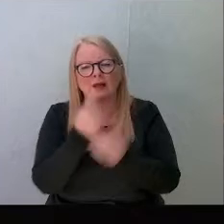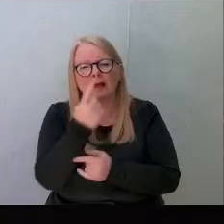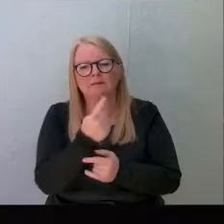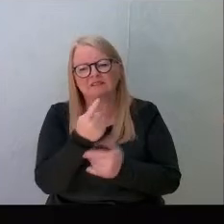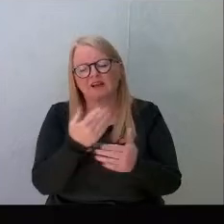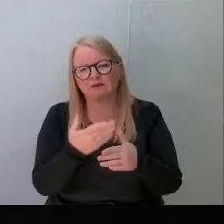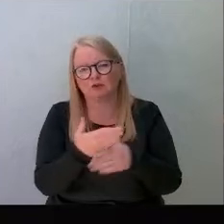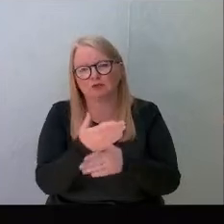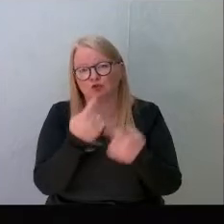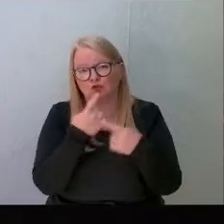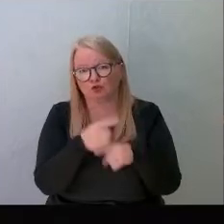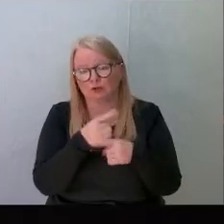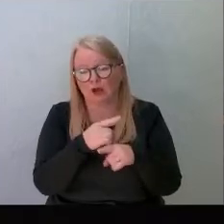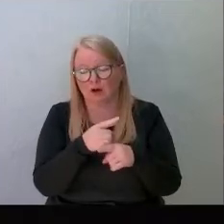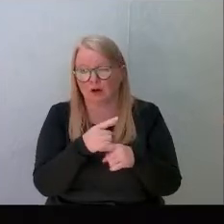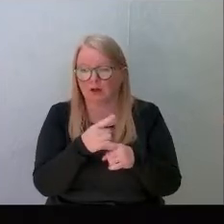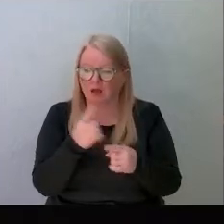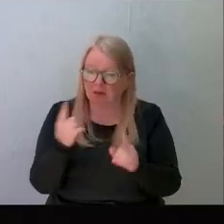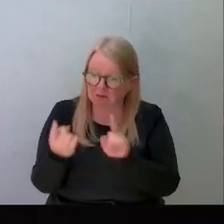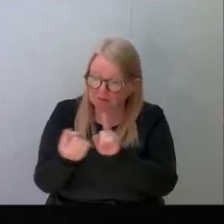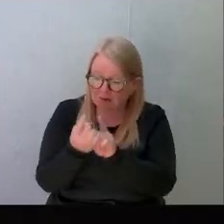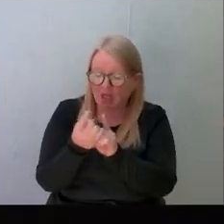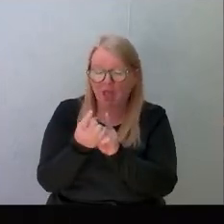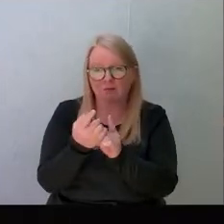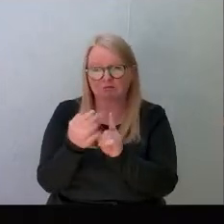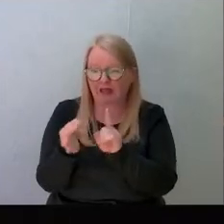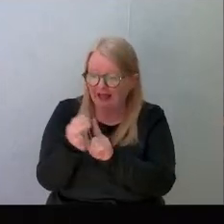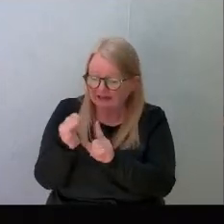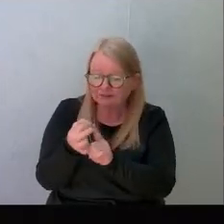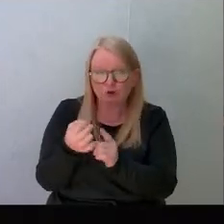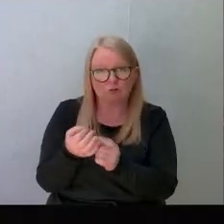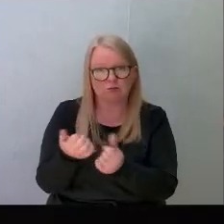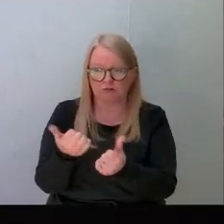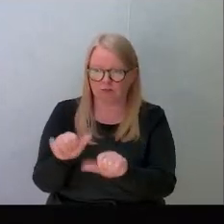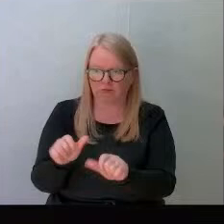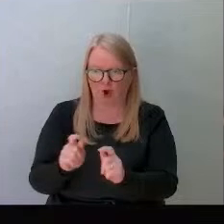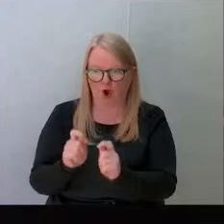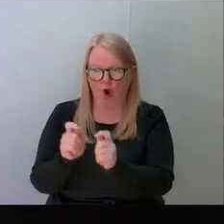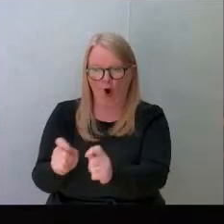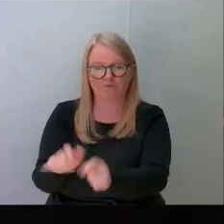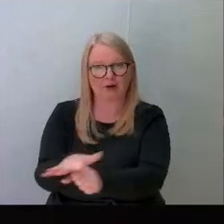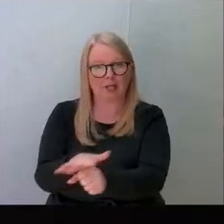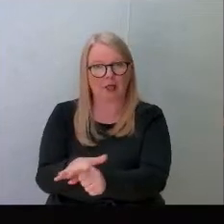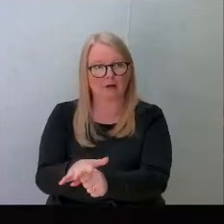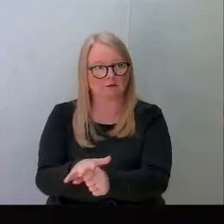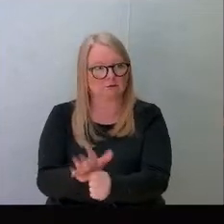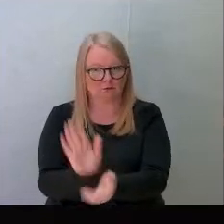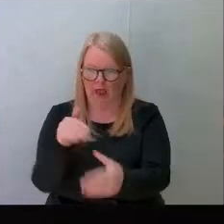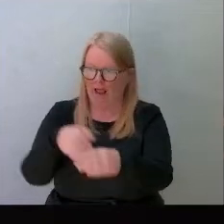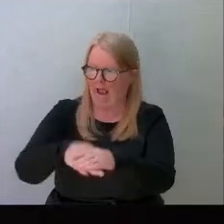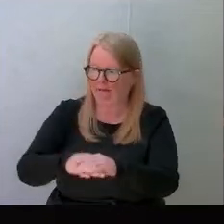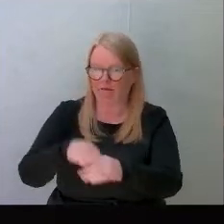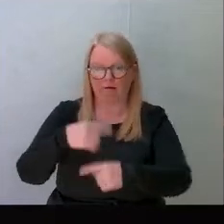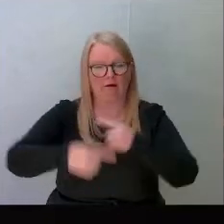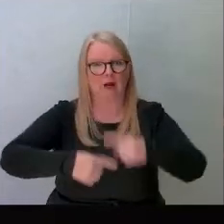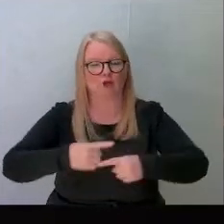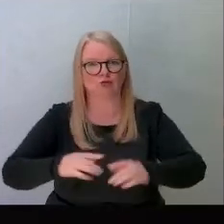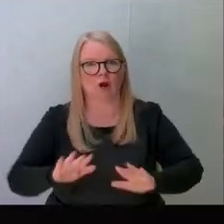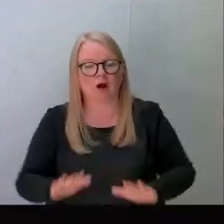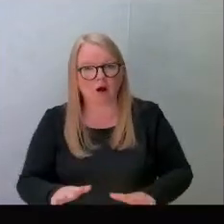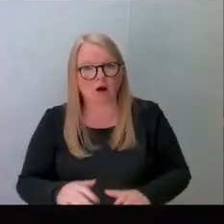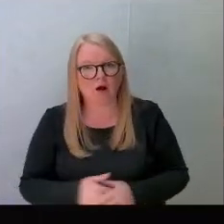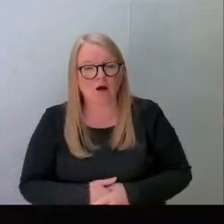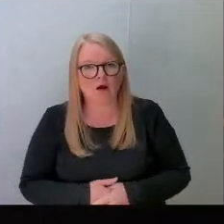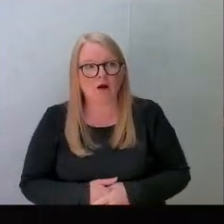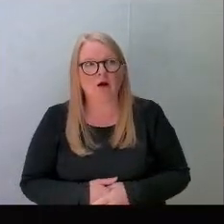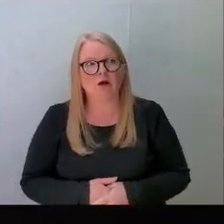he saw me, he interviewed me, he offered me a place, and I was in that coming academic intake that year.